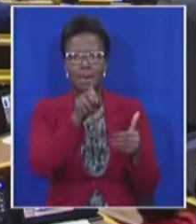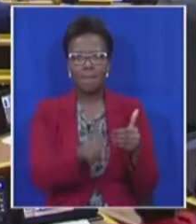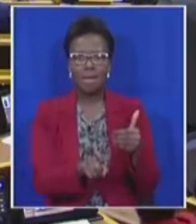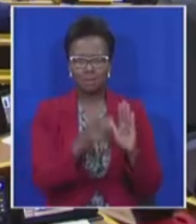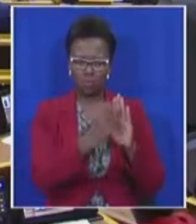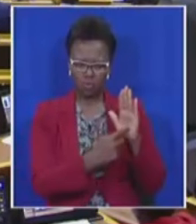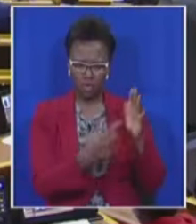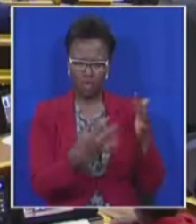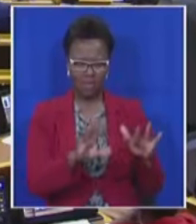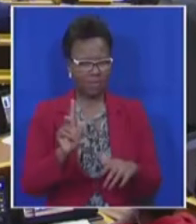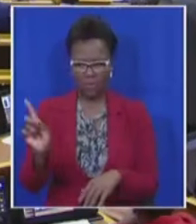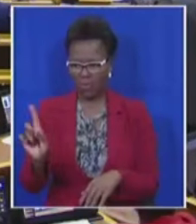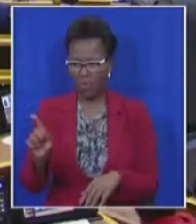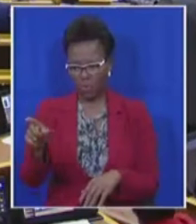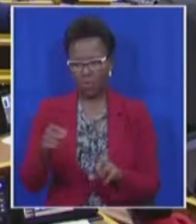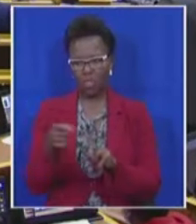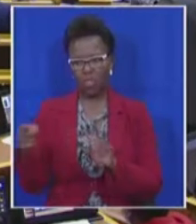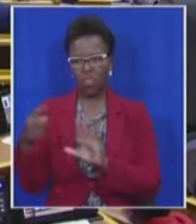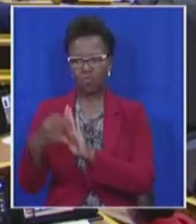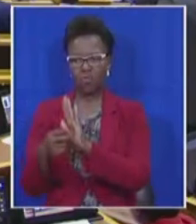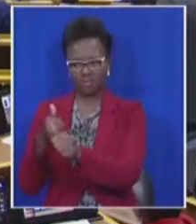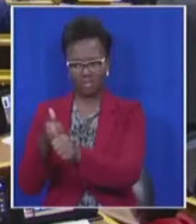rules. No, out of order.